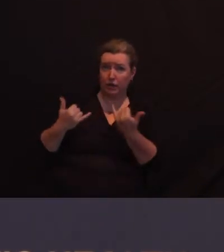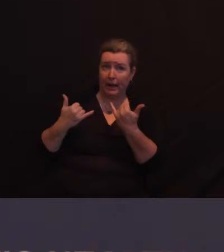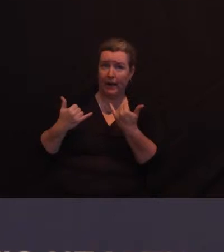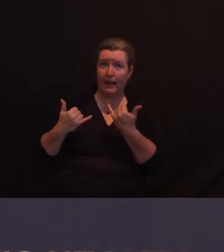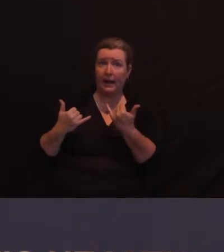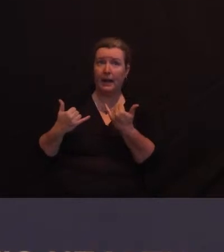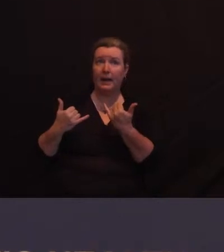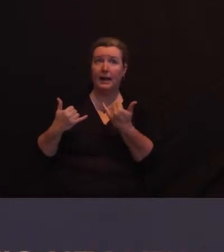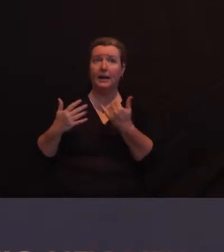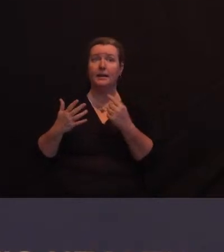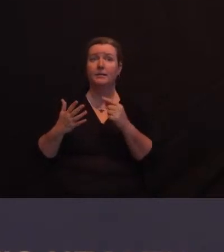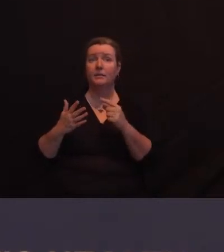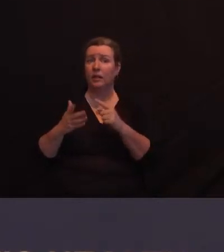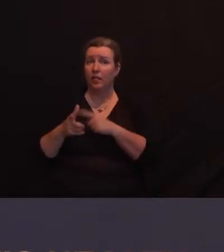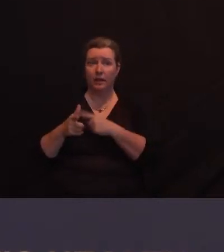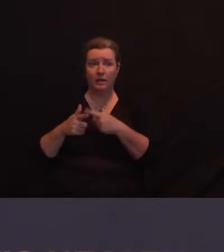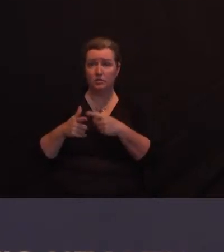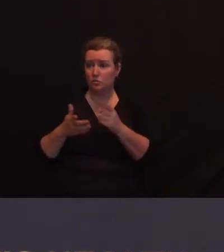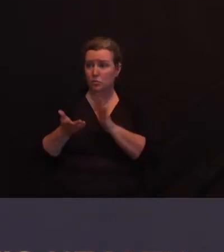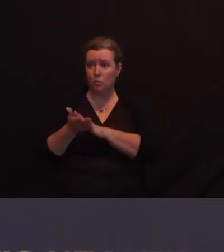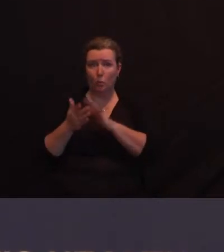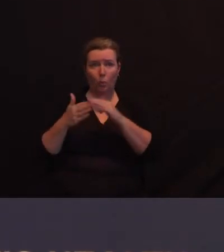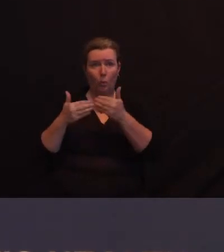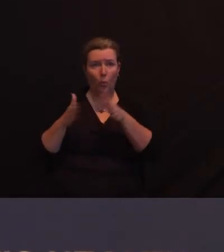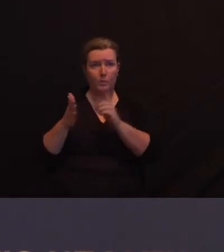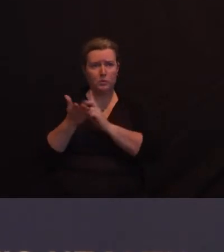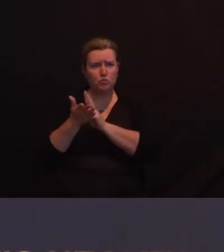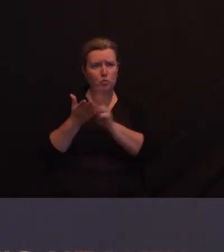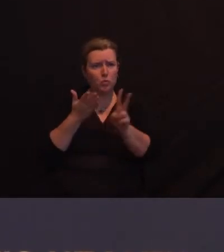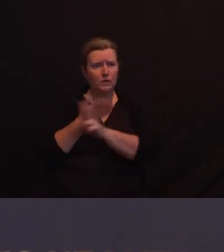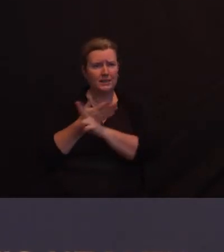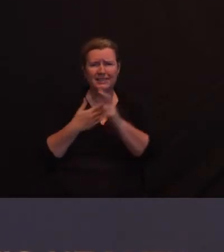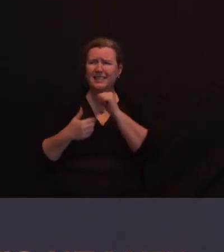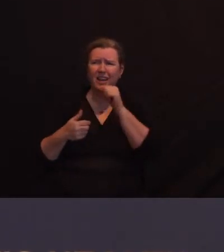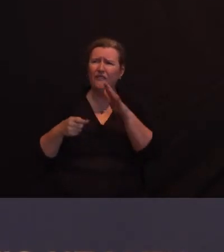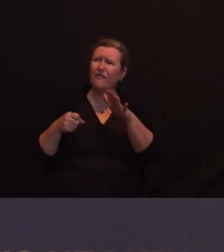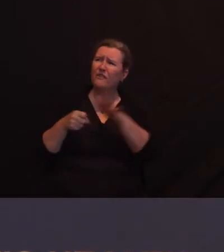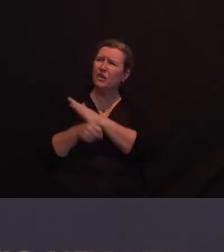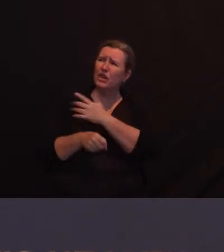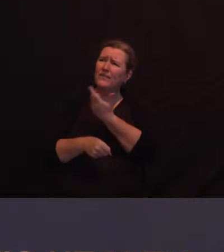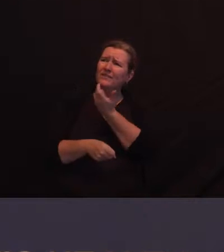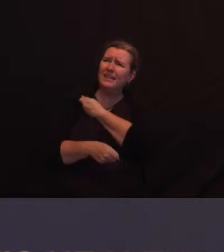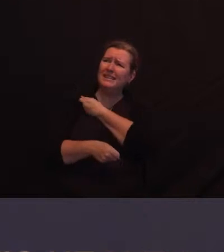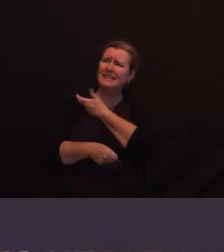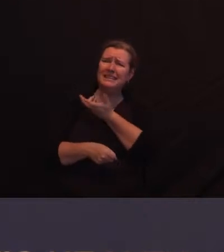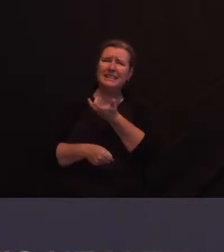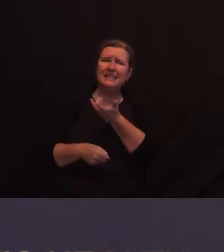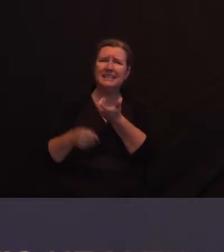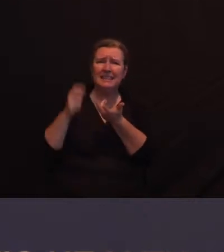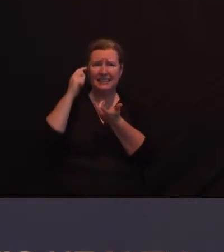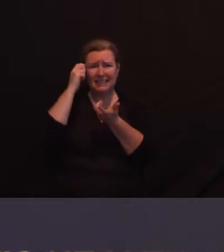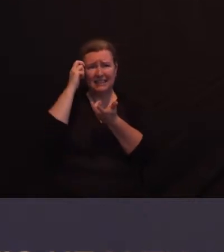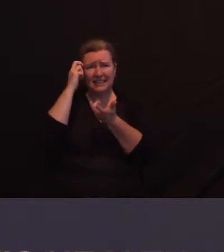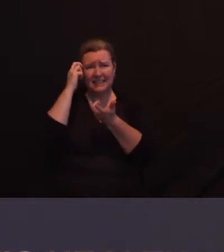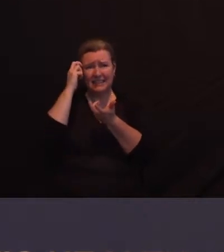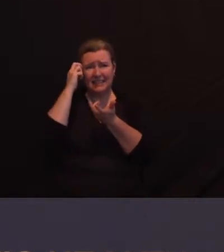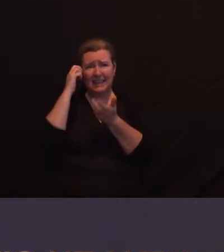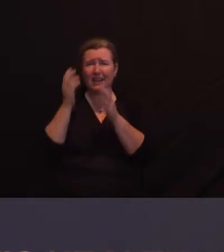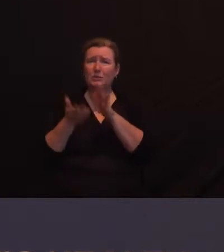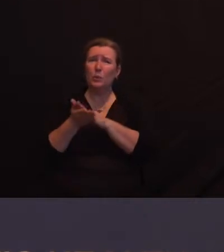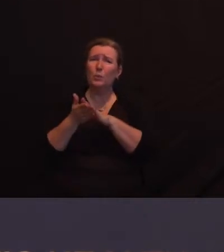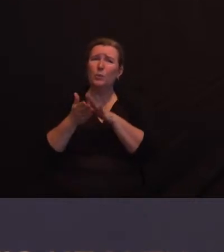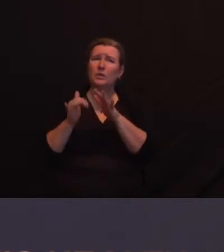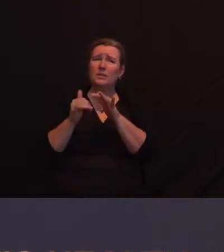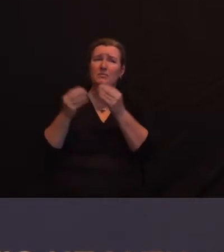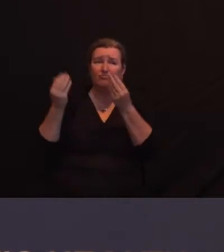or consideration to do this sooner? School districts have said much of their federal relief funds are going towards ventilation and